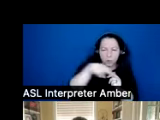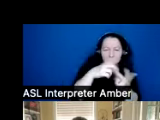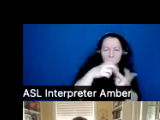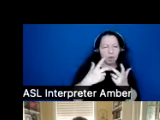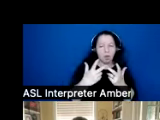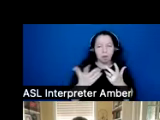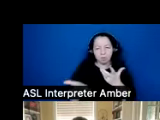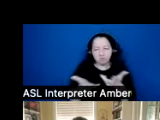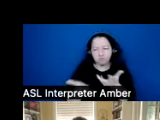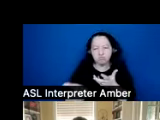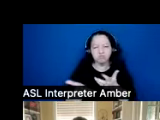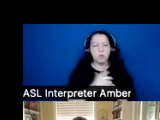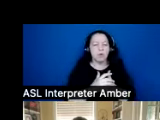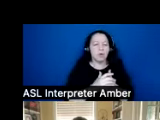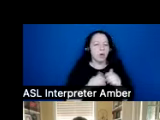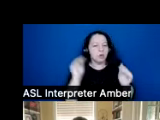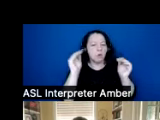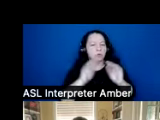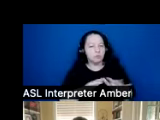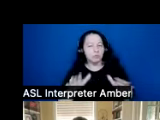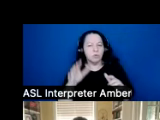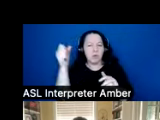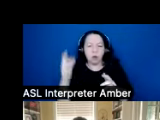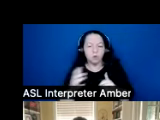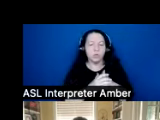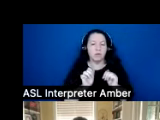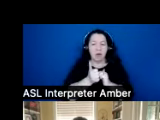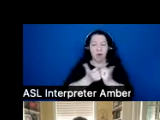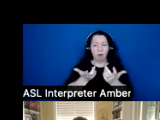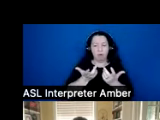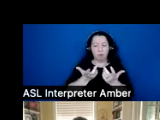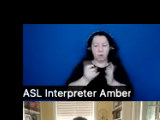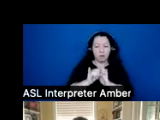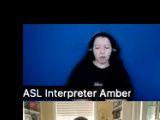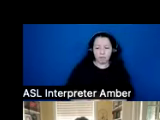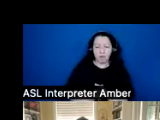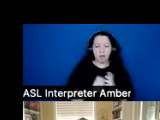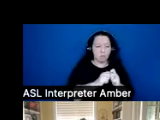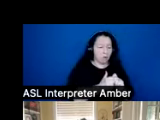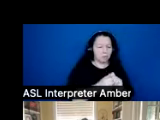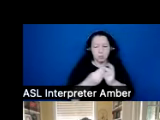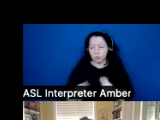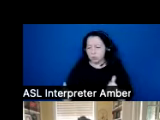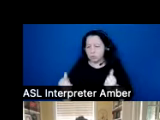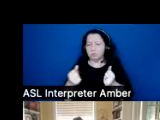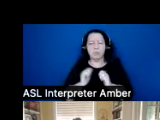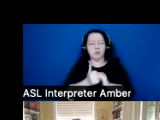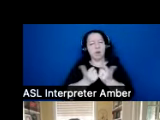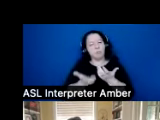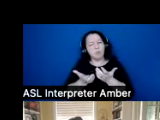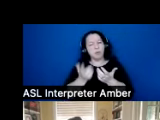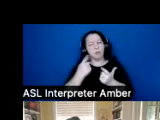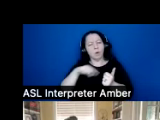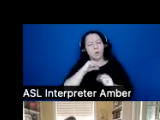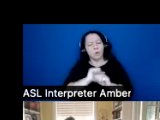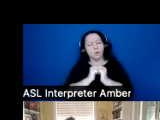problems, propose solutions, or think about the ways that we might want to come together in solidarity,